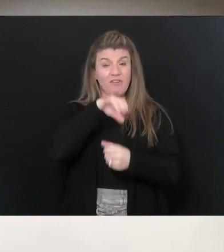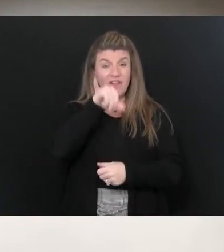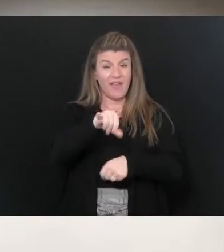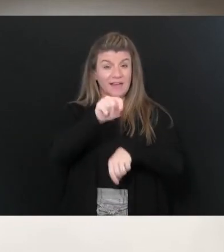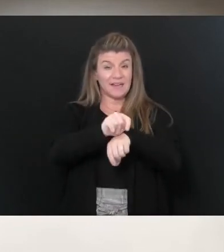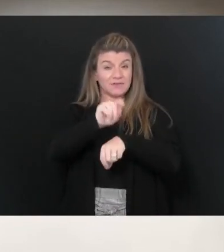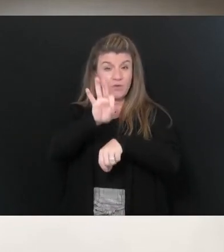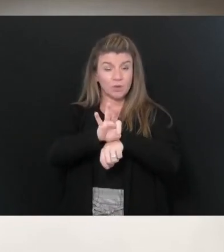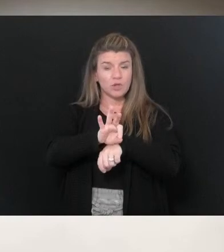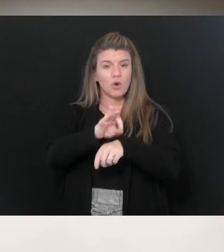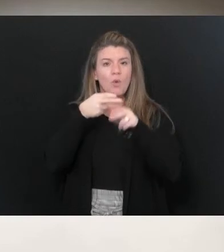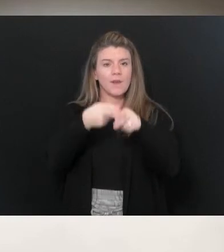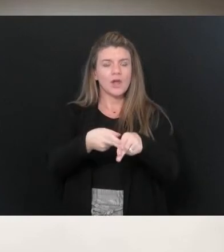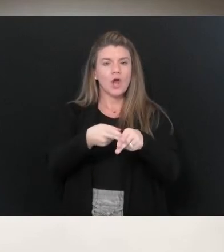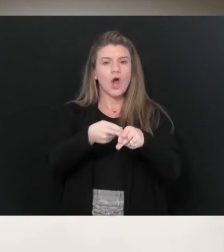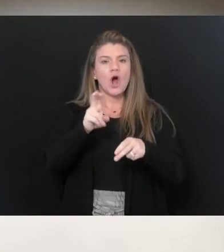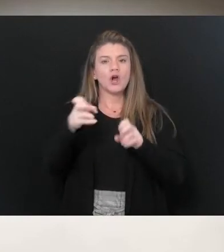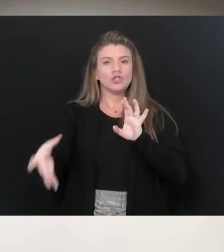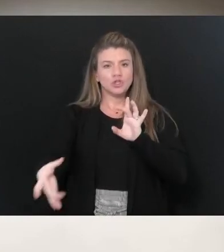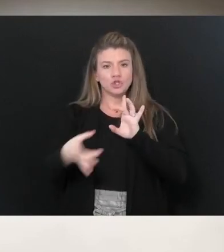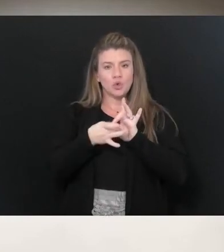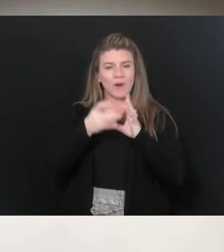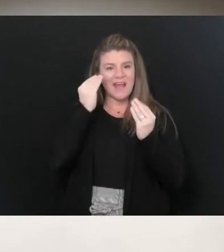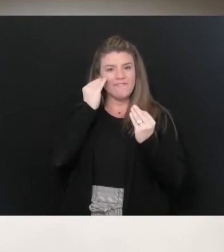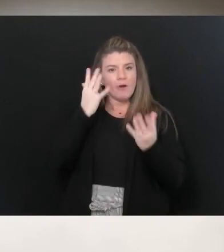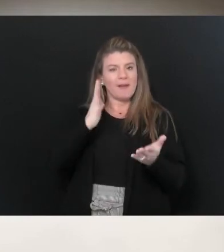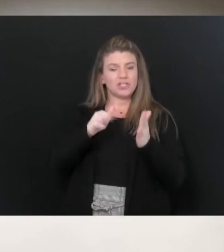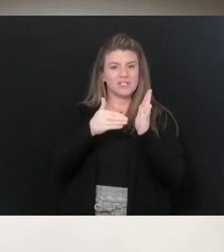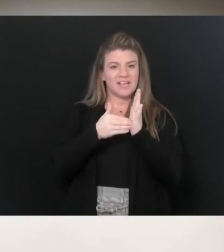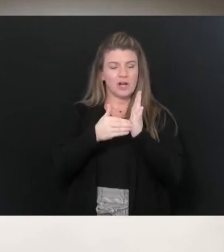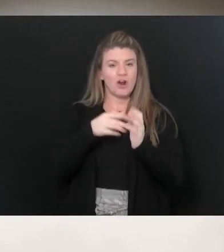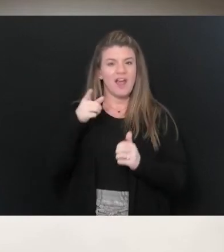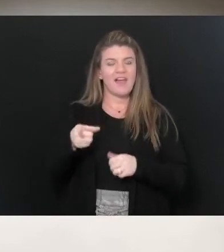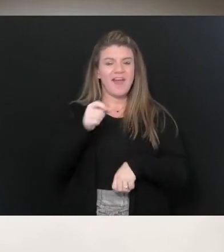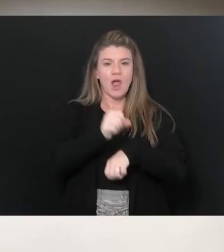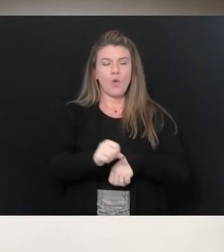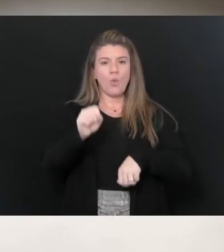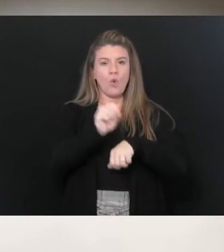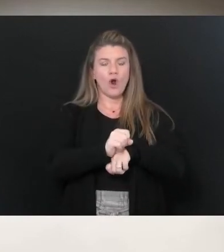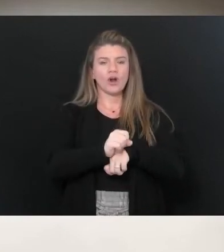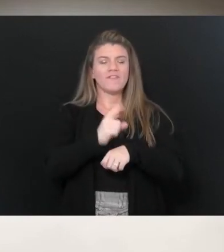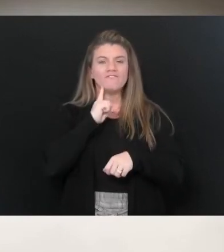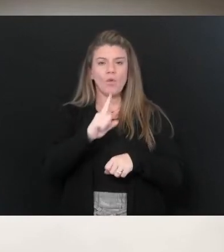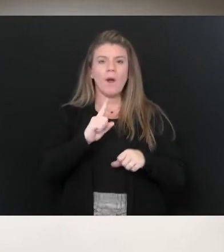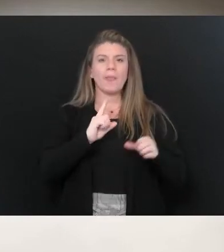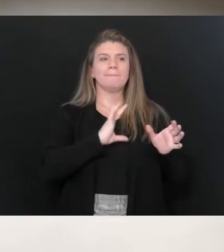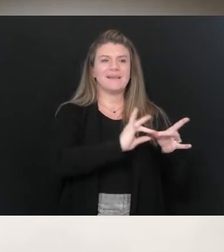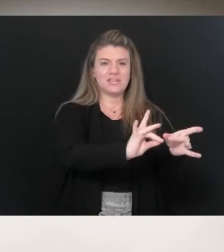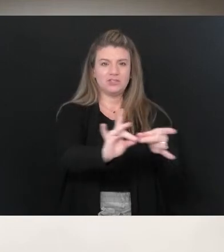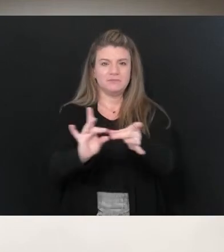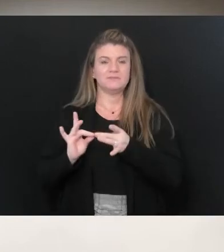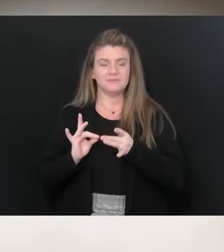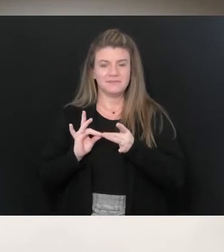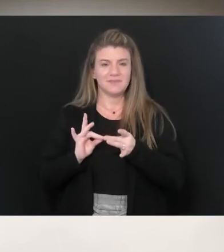Task Force is what's called the Joint Information Center. And it works to put the messaging out that the governor